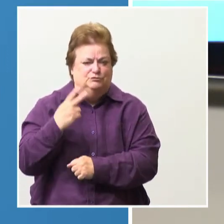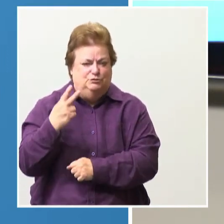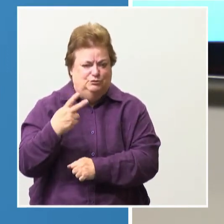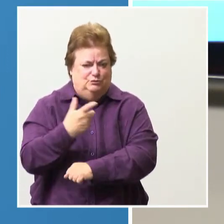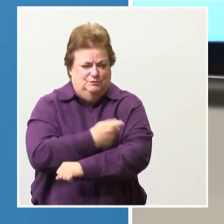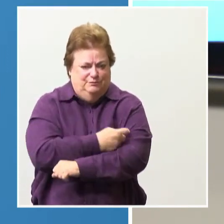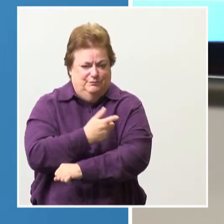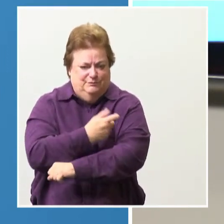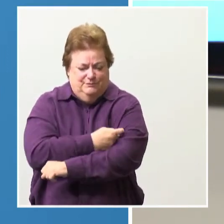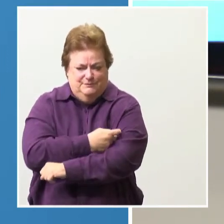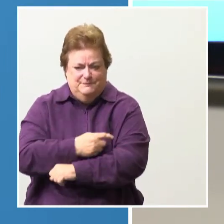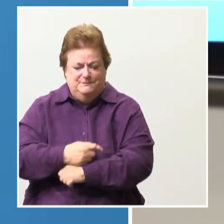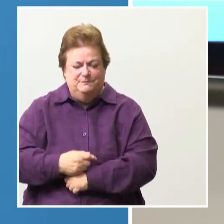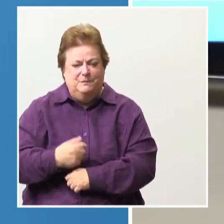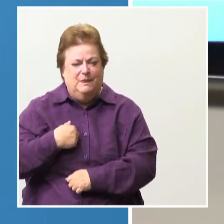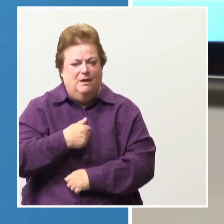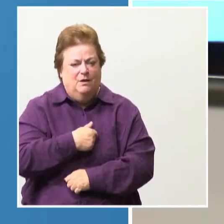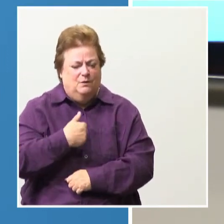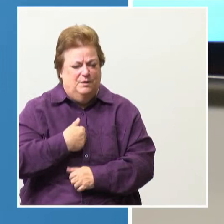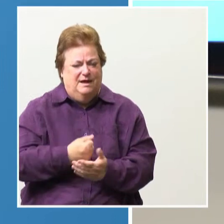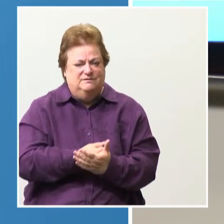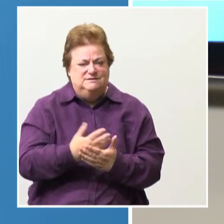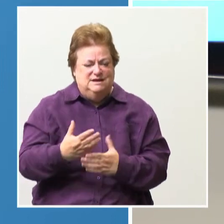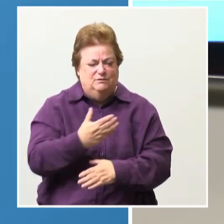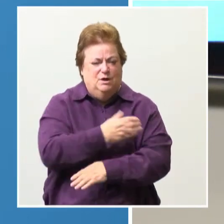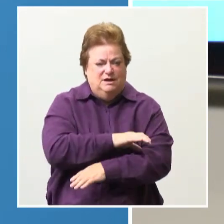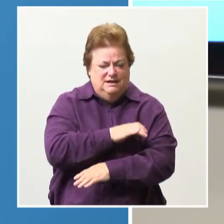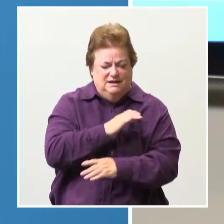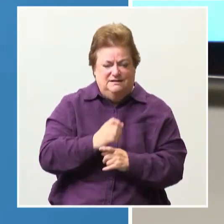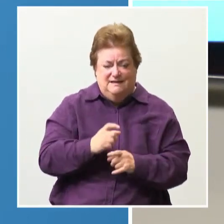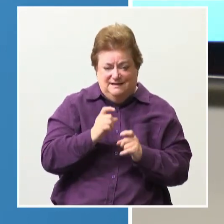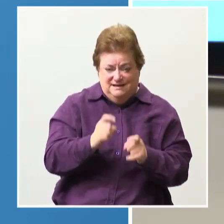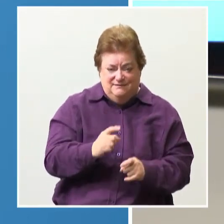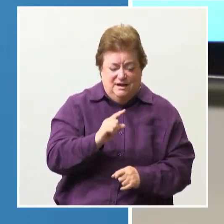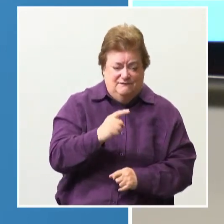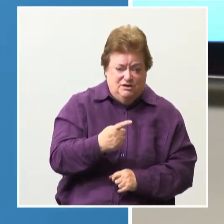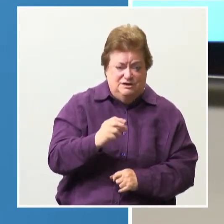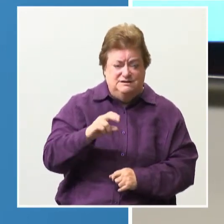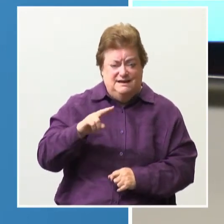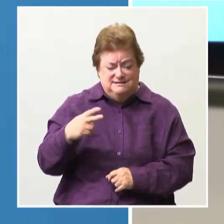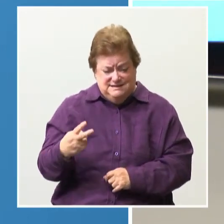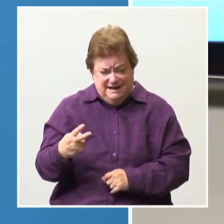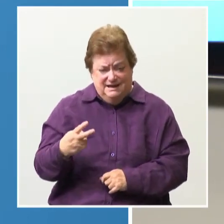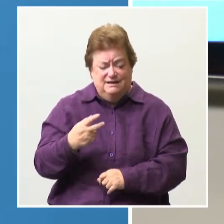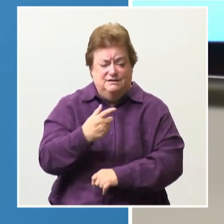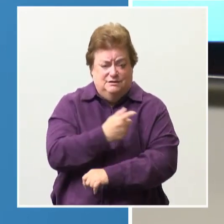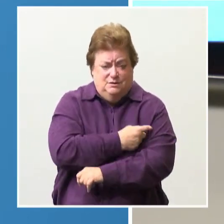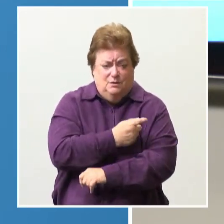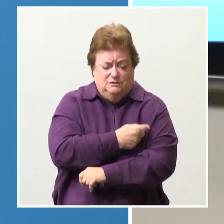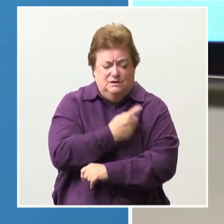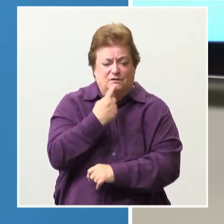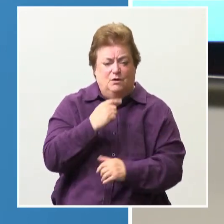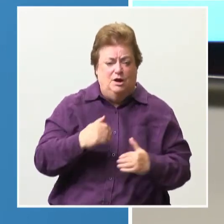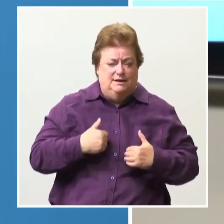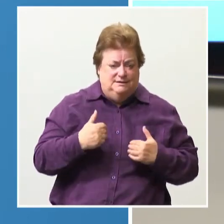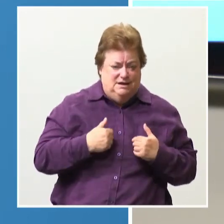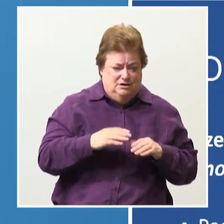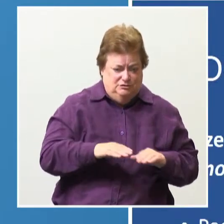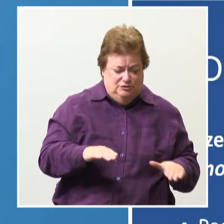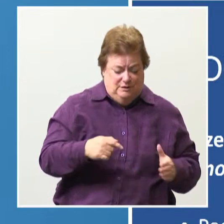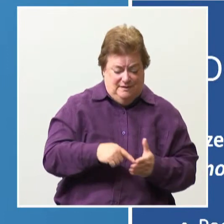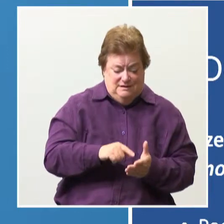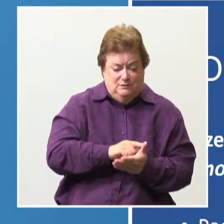vaccinated. We have several clinics offering first and second doses to choose to younger children this